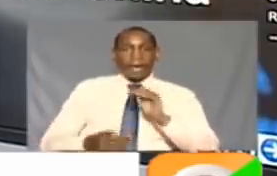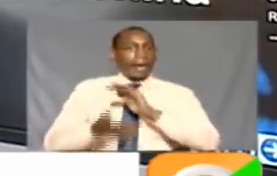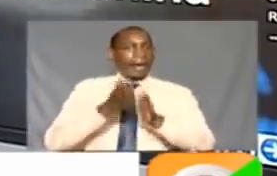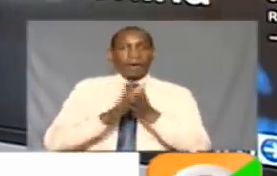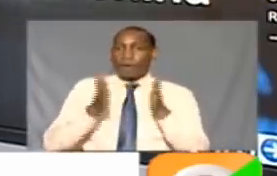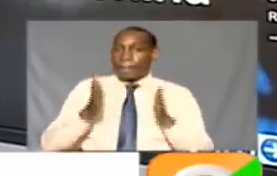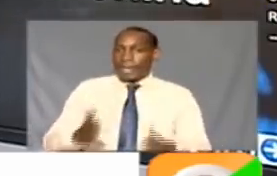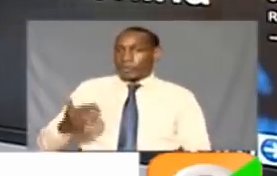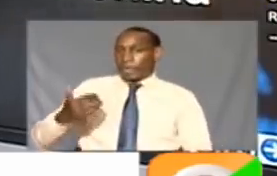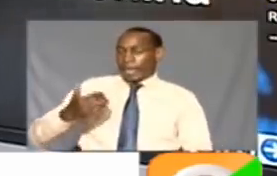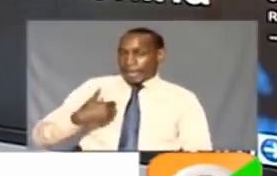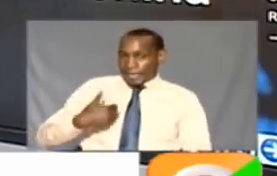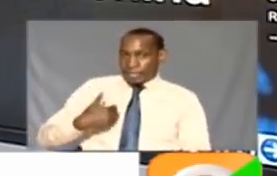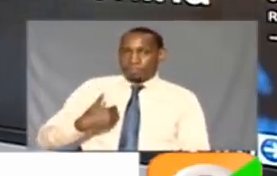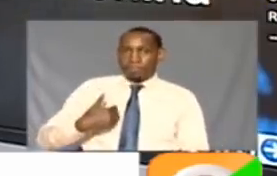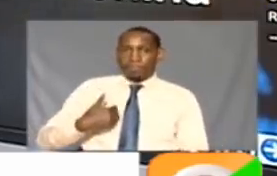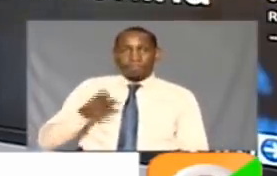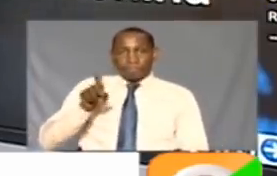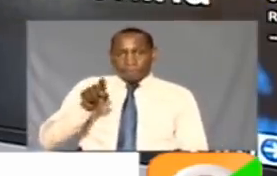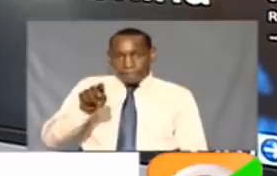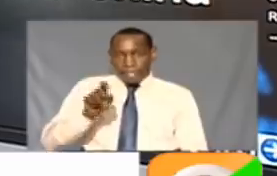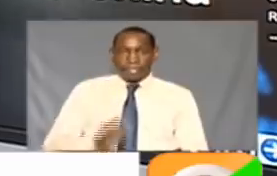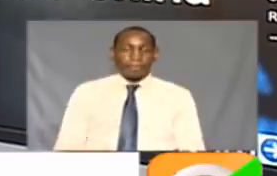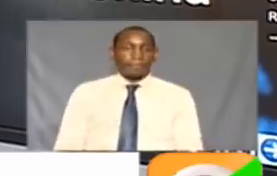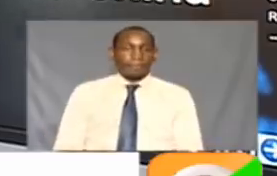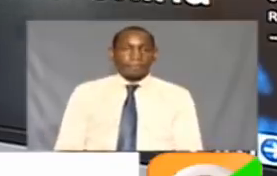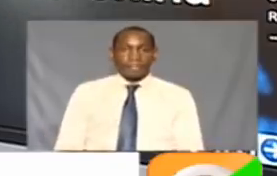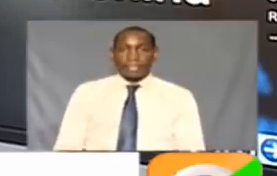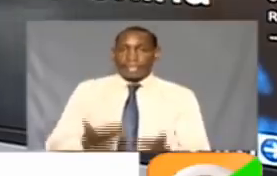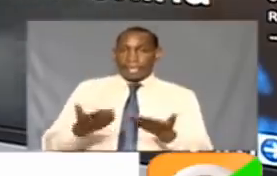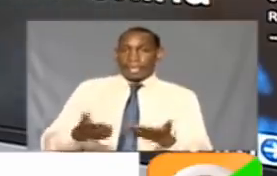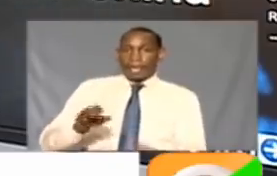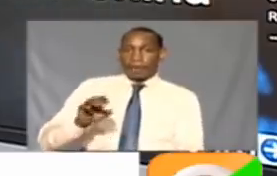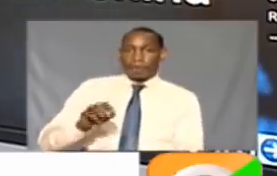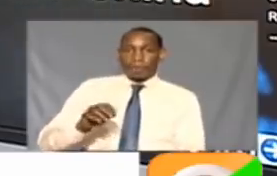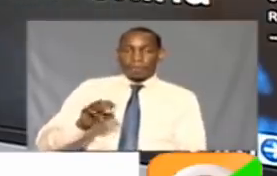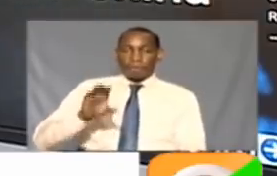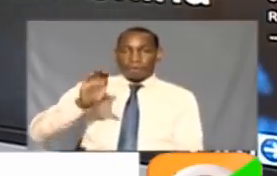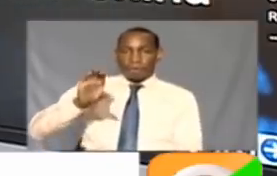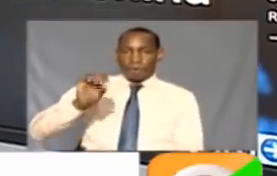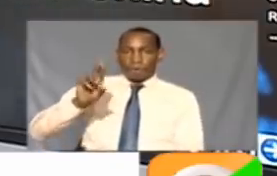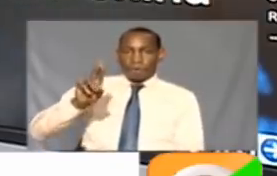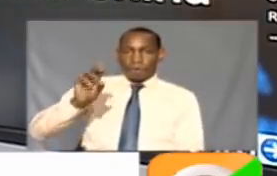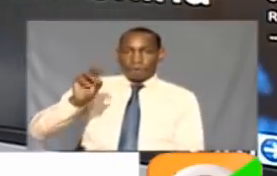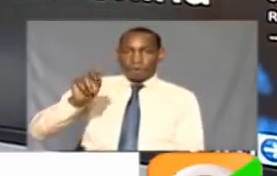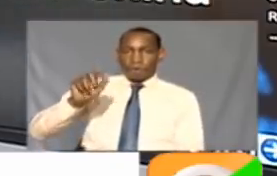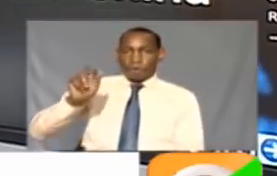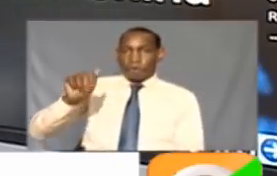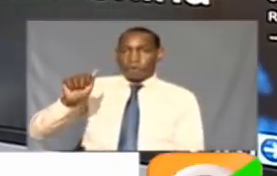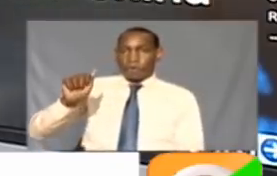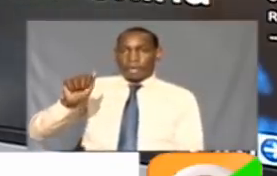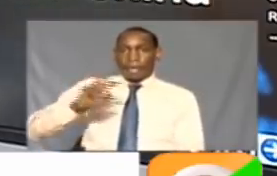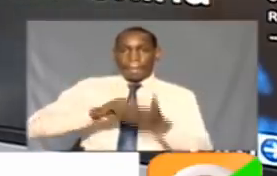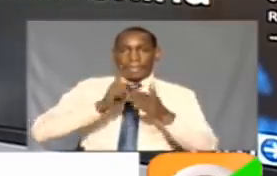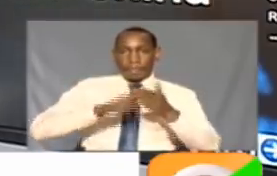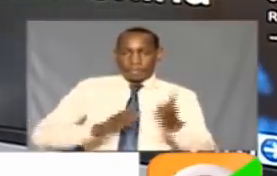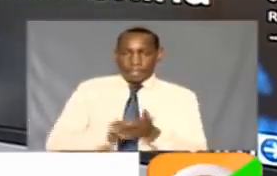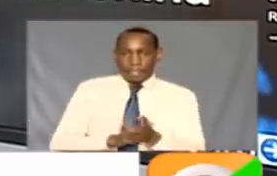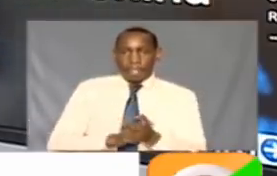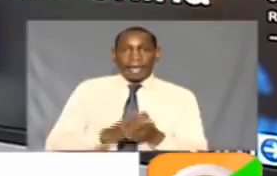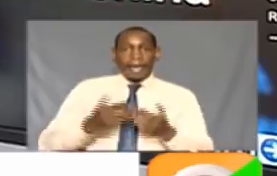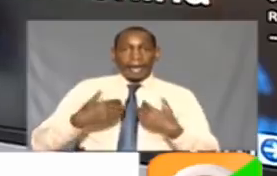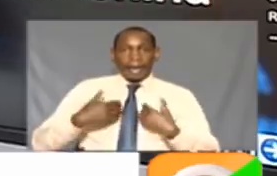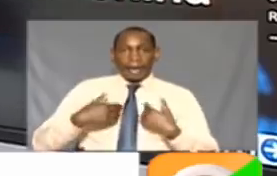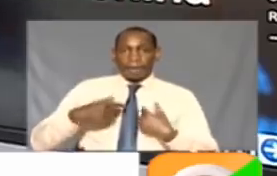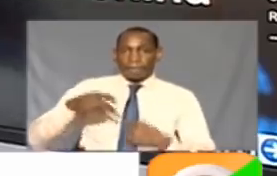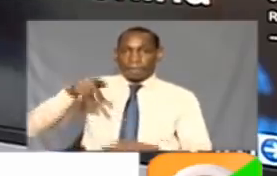had ever heard of this particular strain before. Now, corona means crown in Latin, and I wanted to show you that image. It's called that because it's got